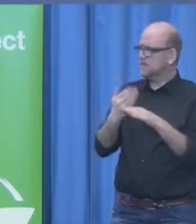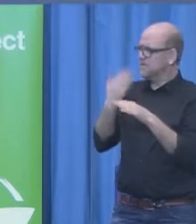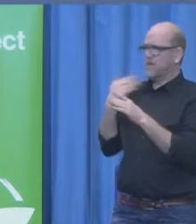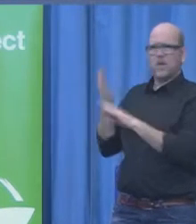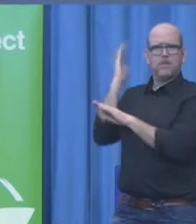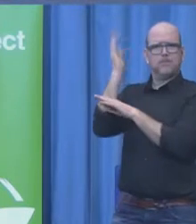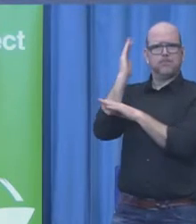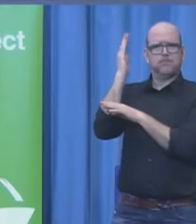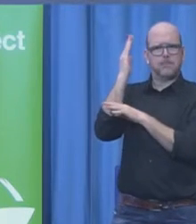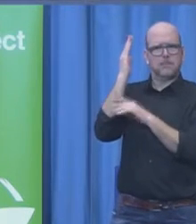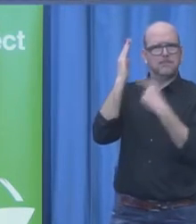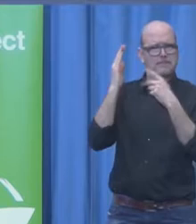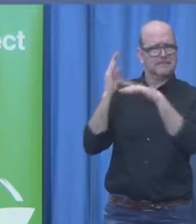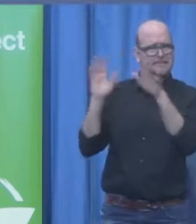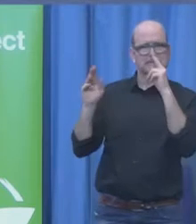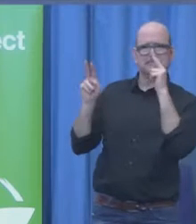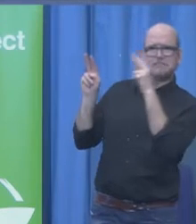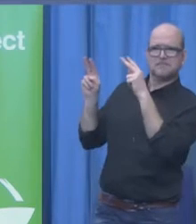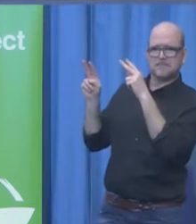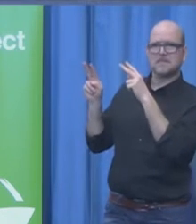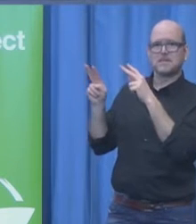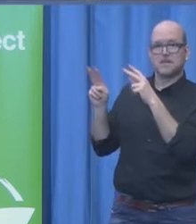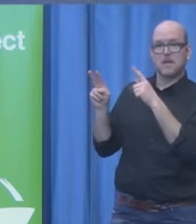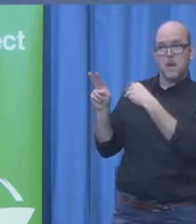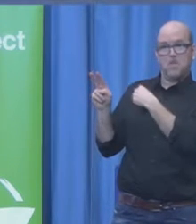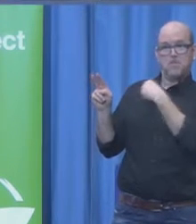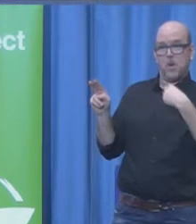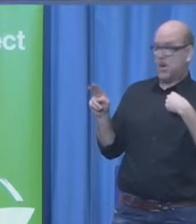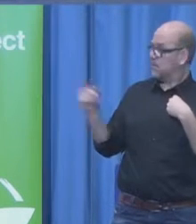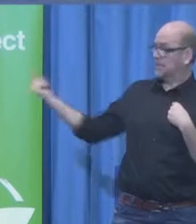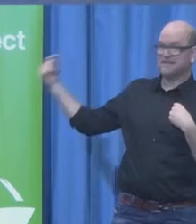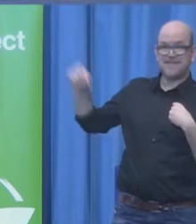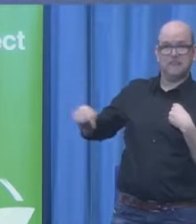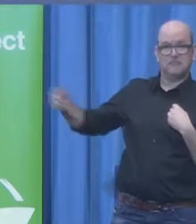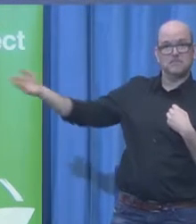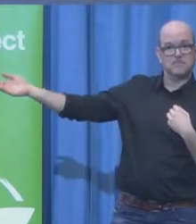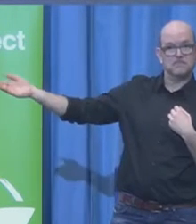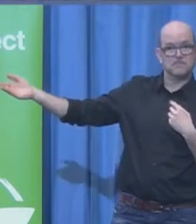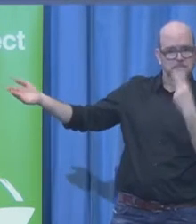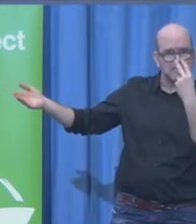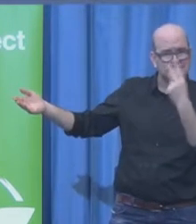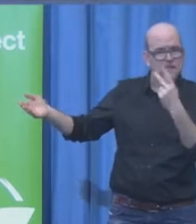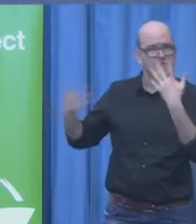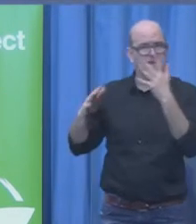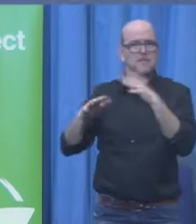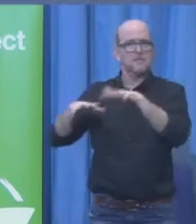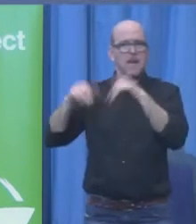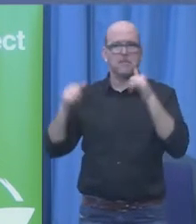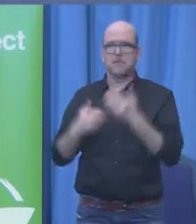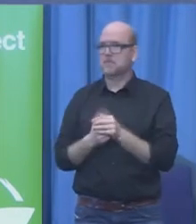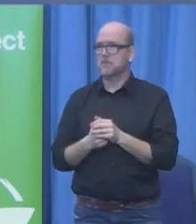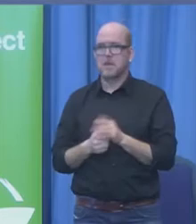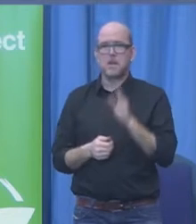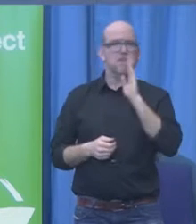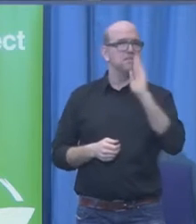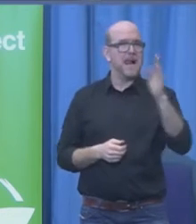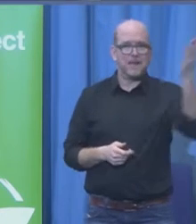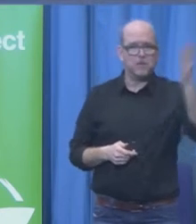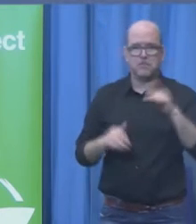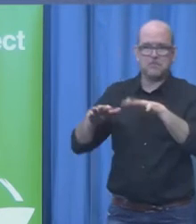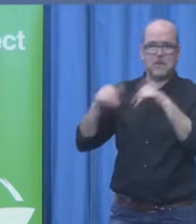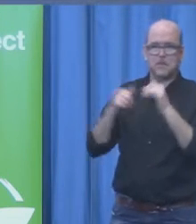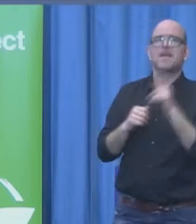from Poland. There will be another one coming from Belgium tomorrow. And we work